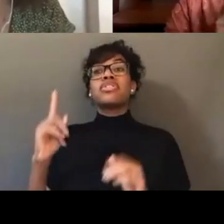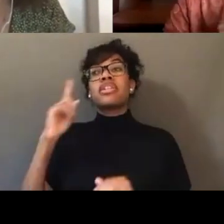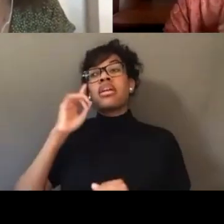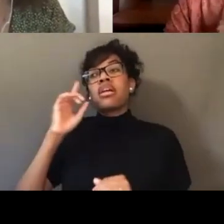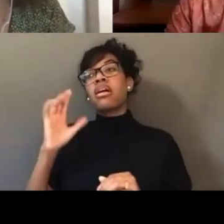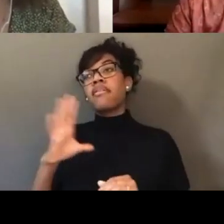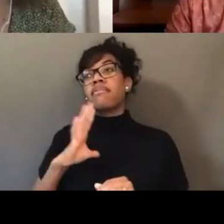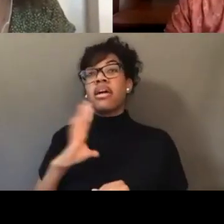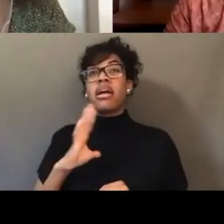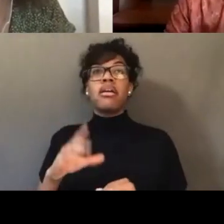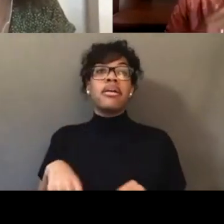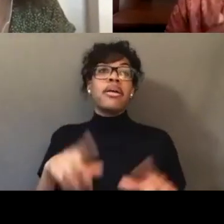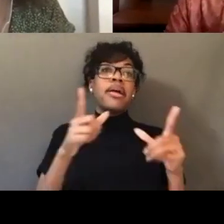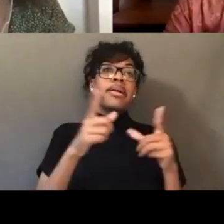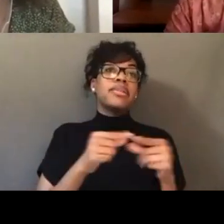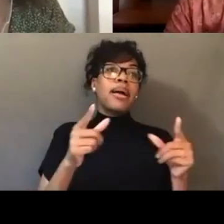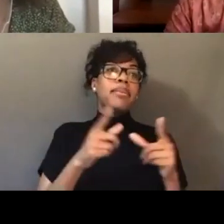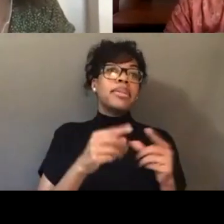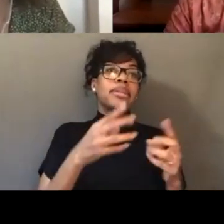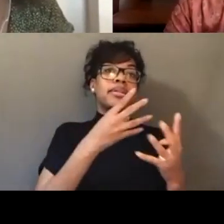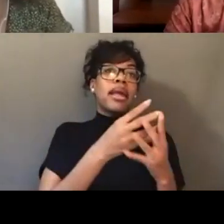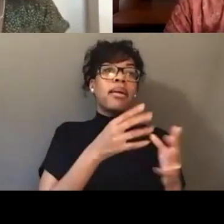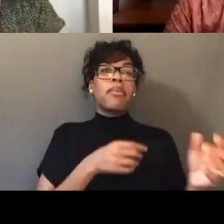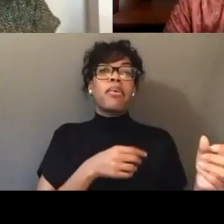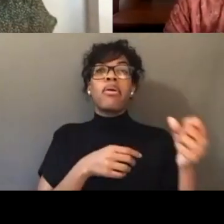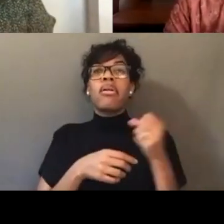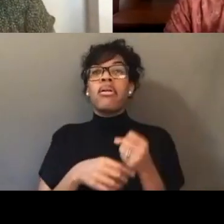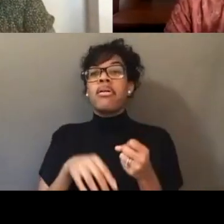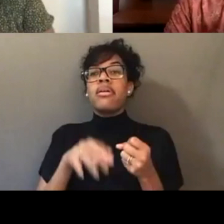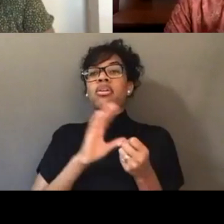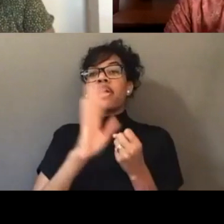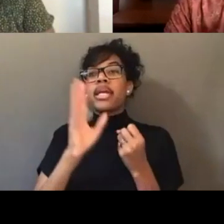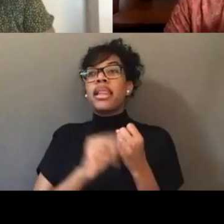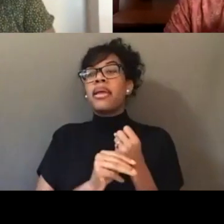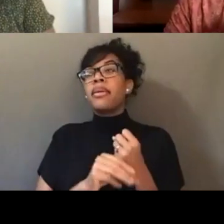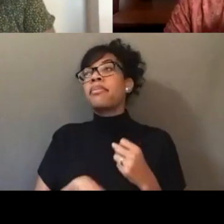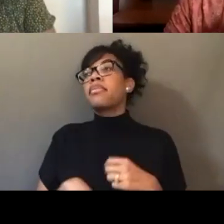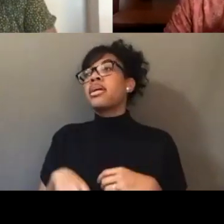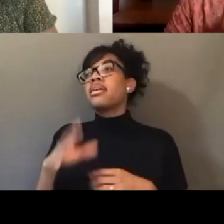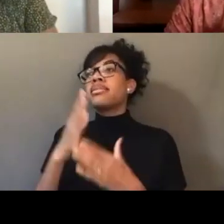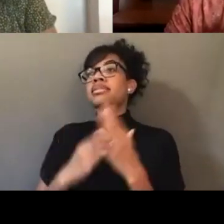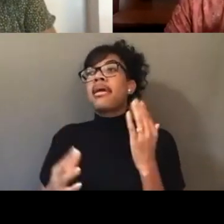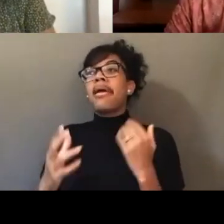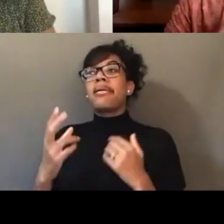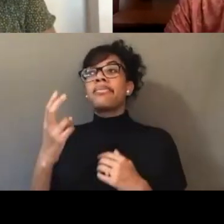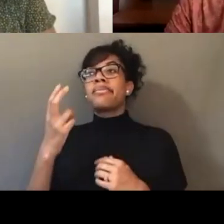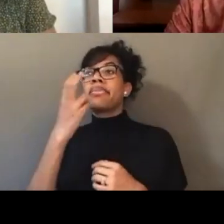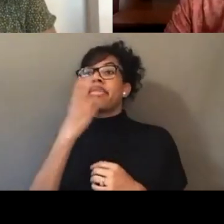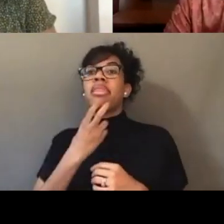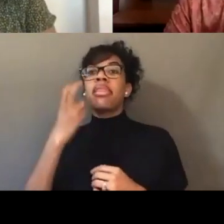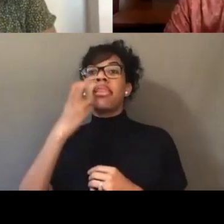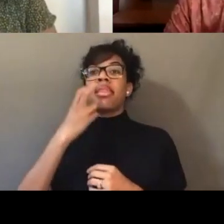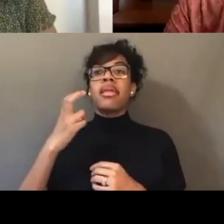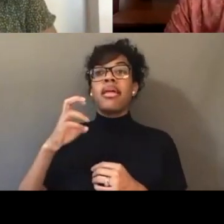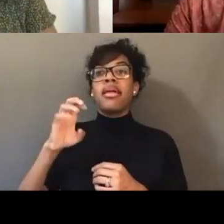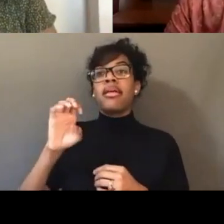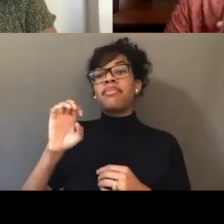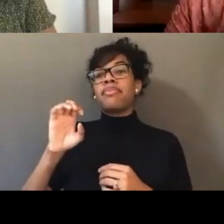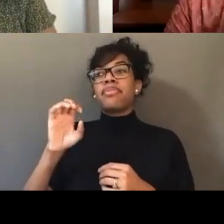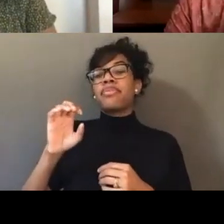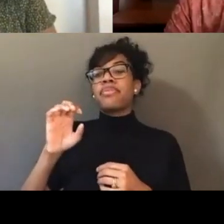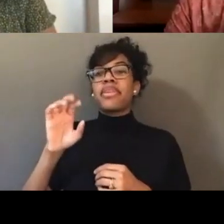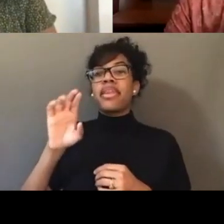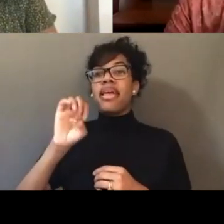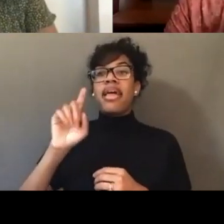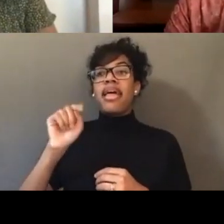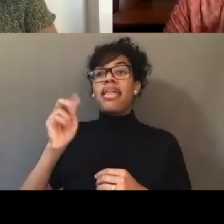ethnic names in it. And that's anti-racist, right? No, it is not. And it's about what Ike was saying about the power.